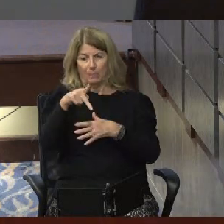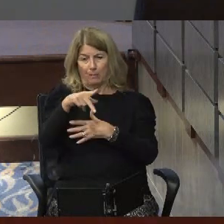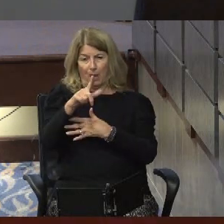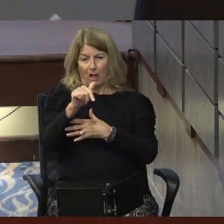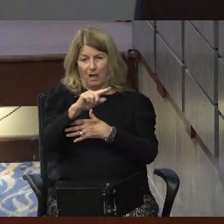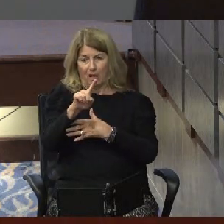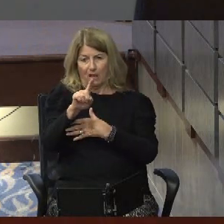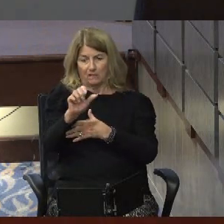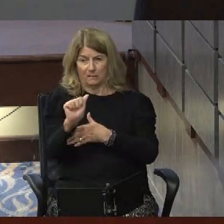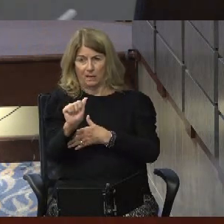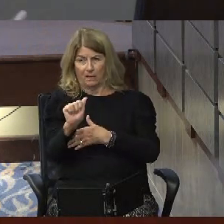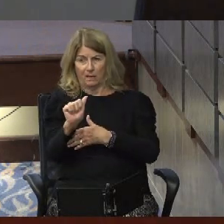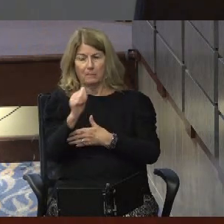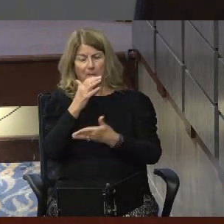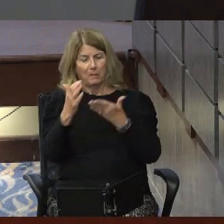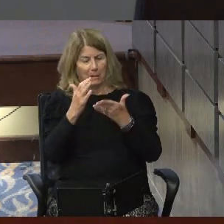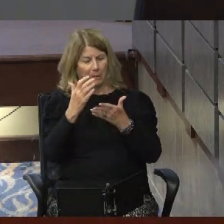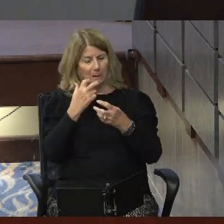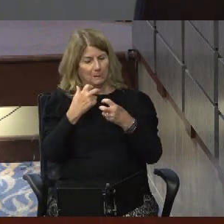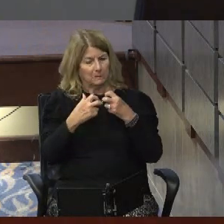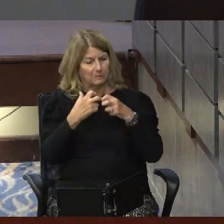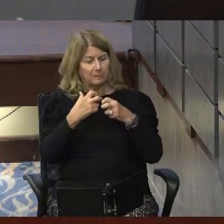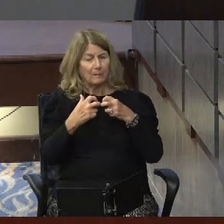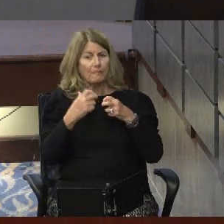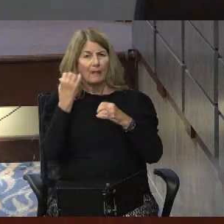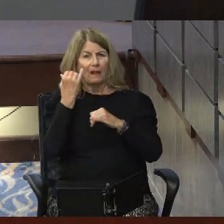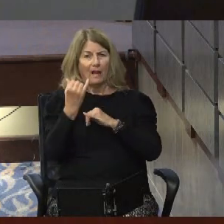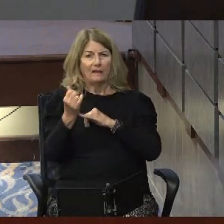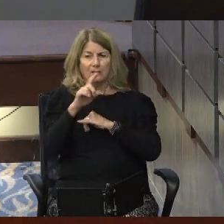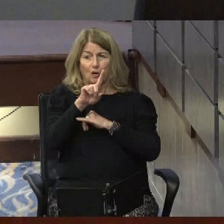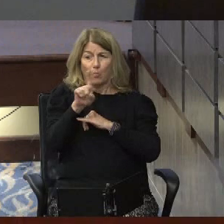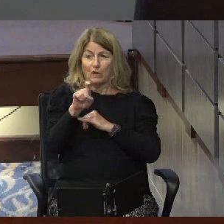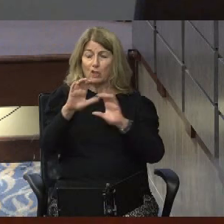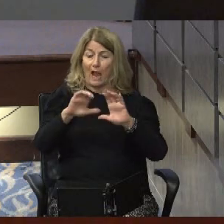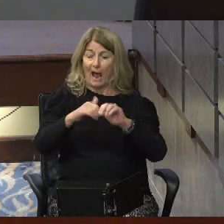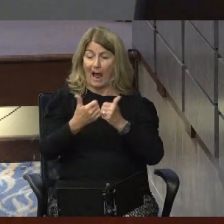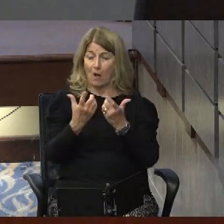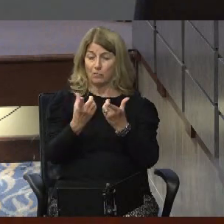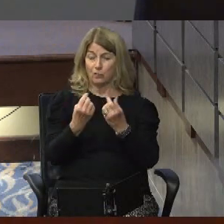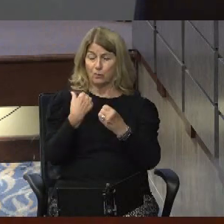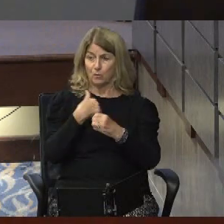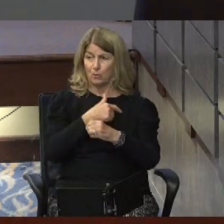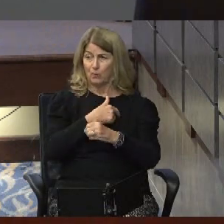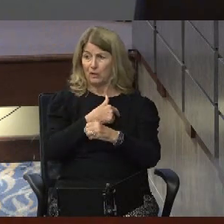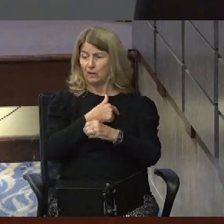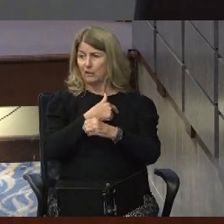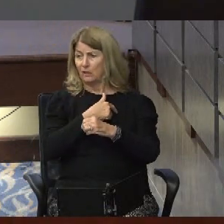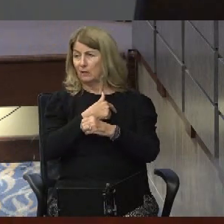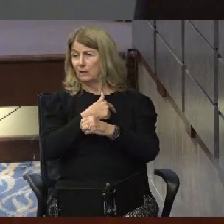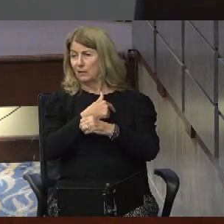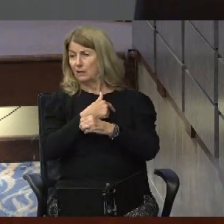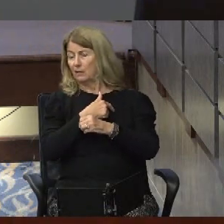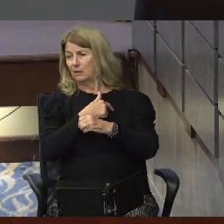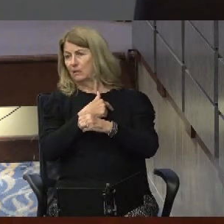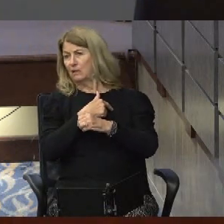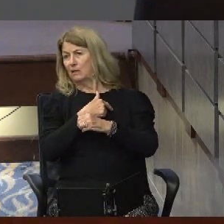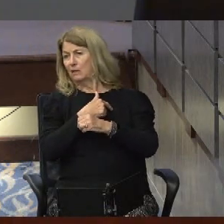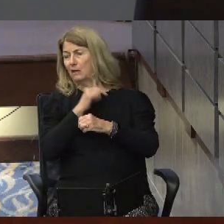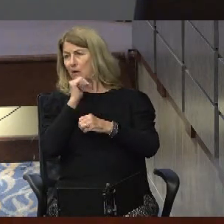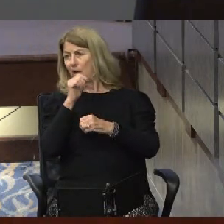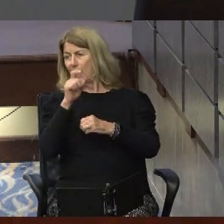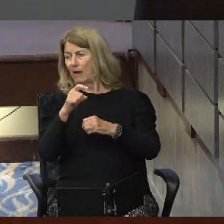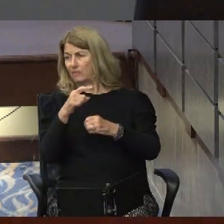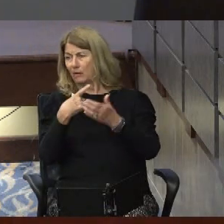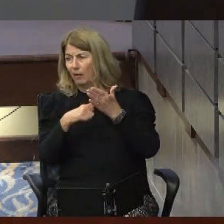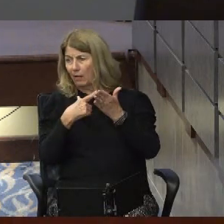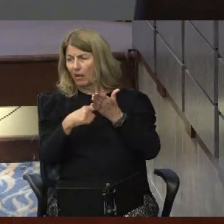my last question is, how do we don't need to go into a lot of detail, I can follow up with you on this, but